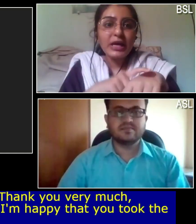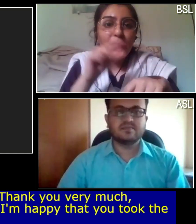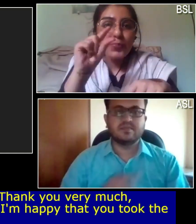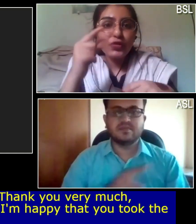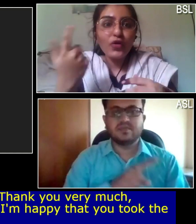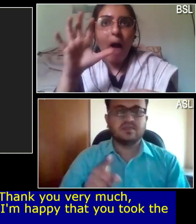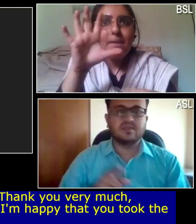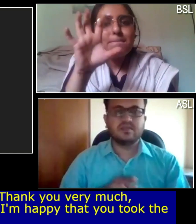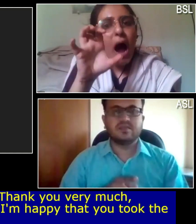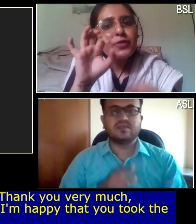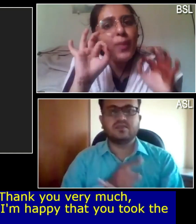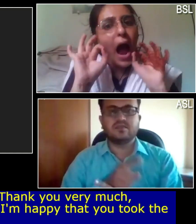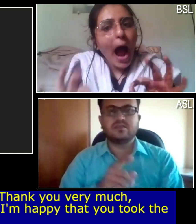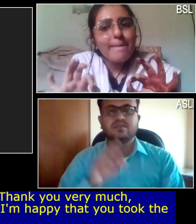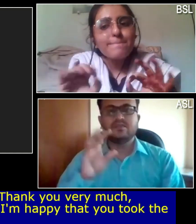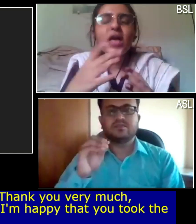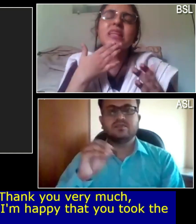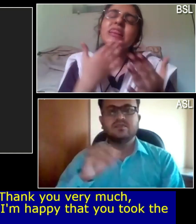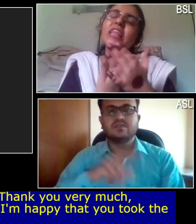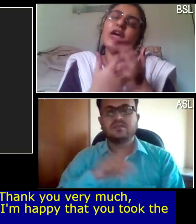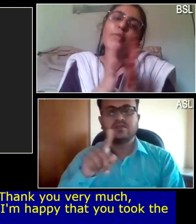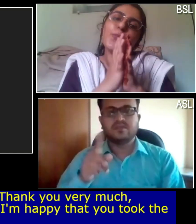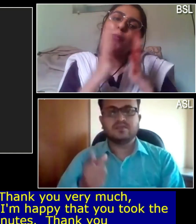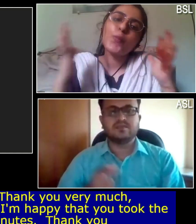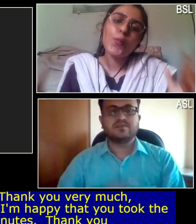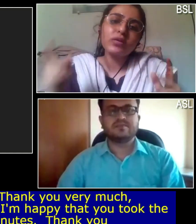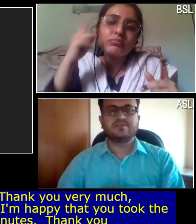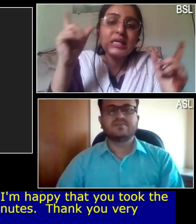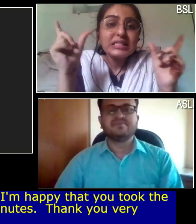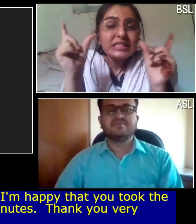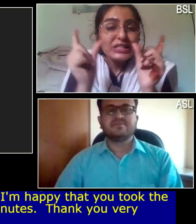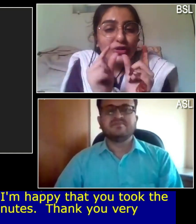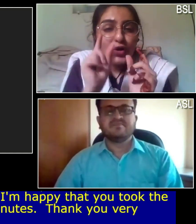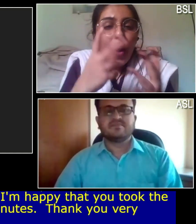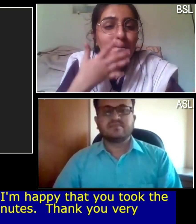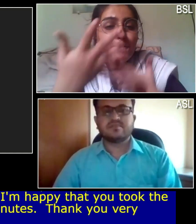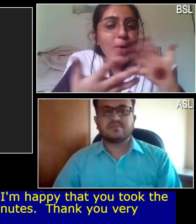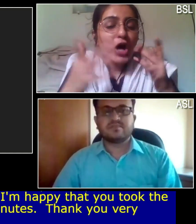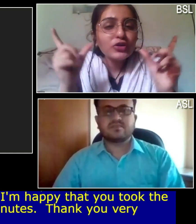5 minutes. So thank you very much for being precise and crisp.